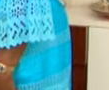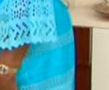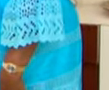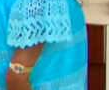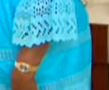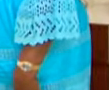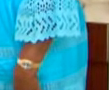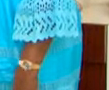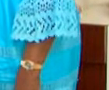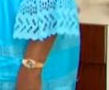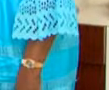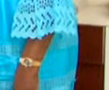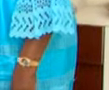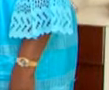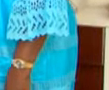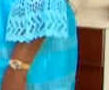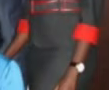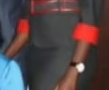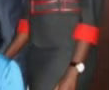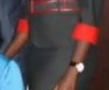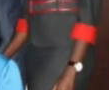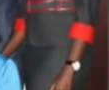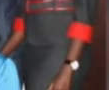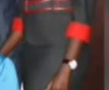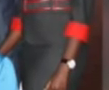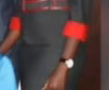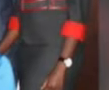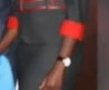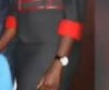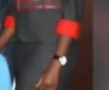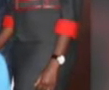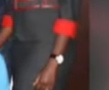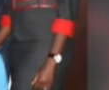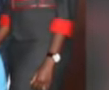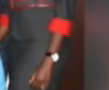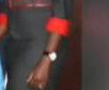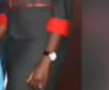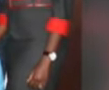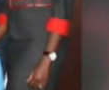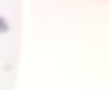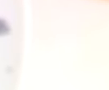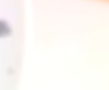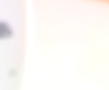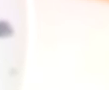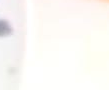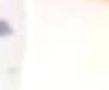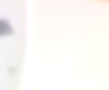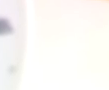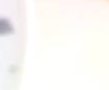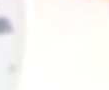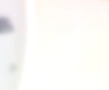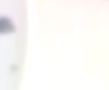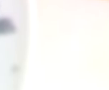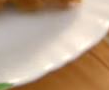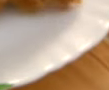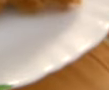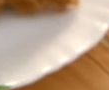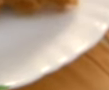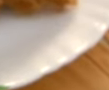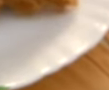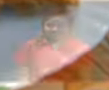Mama Ida Odinga wears many hats, but that of a mother is more conspicuous when she welcomes us into her home for a cup of